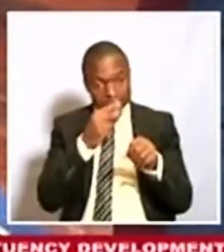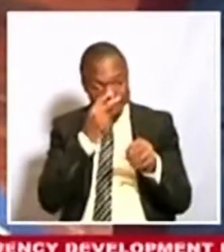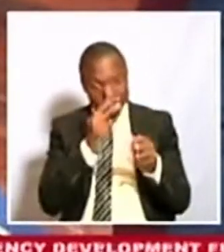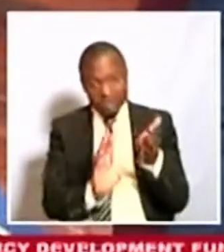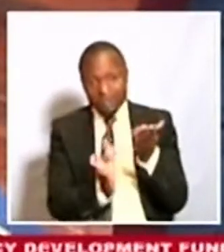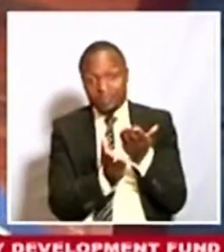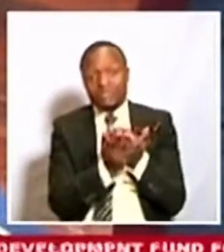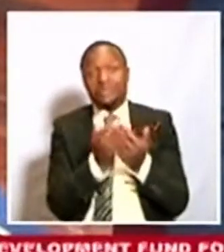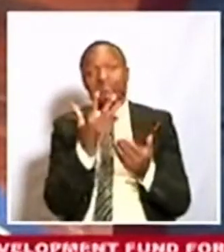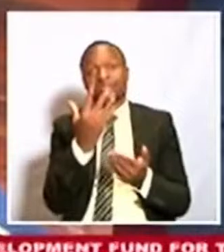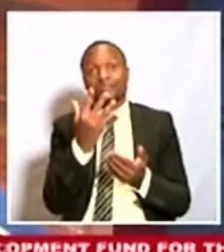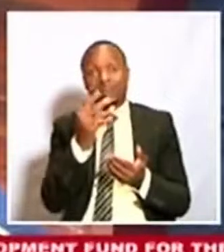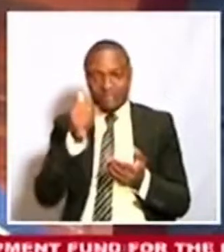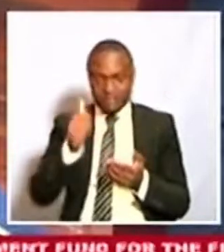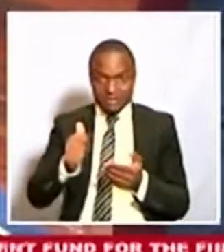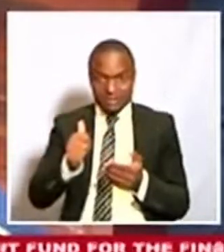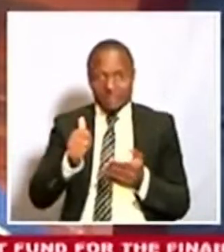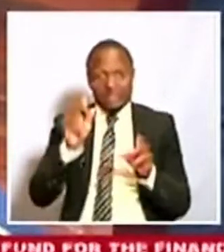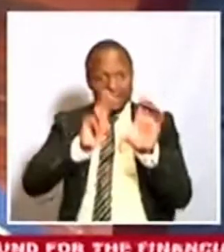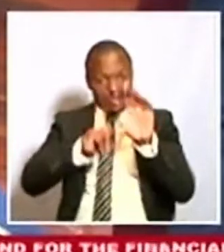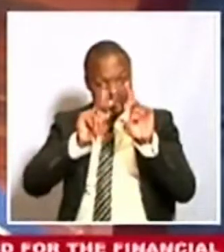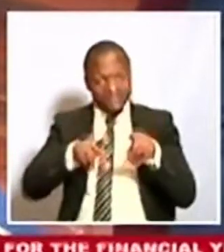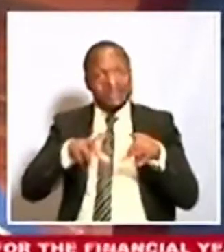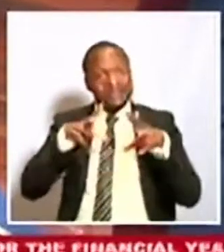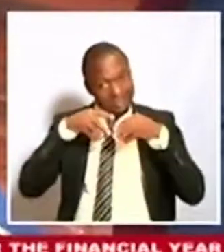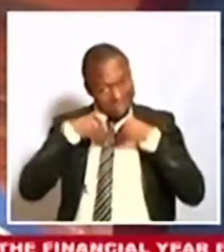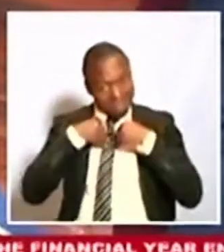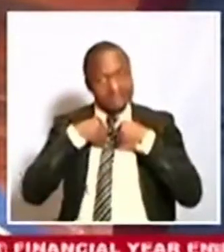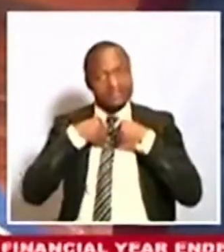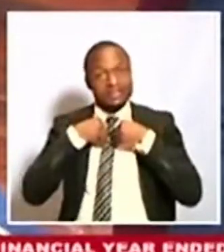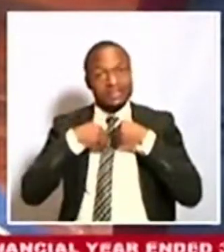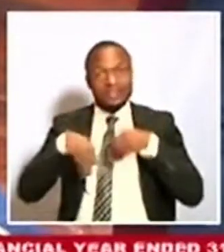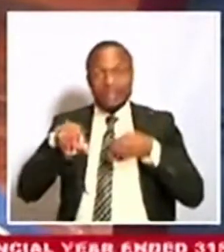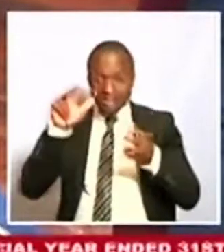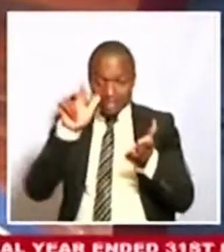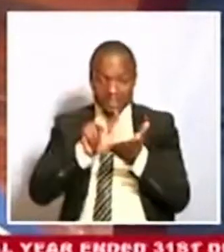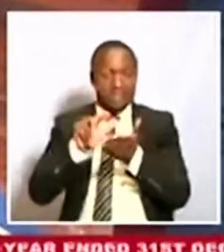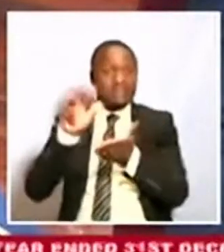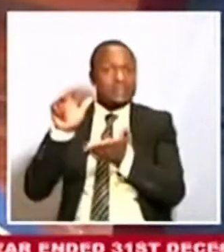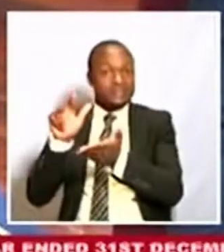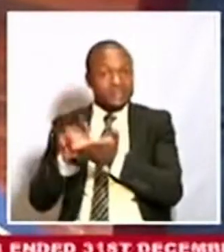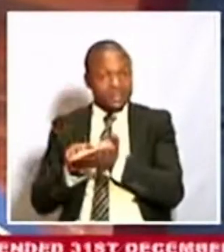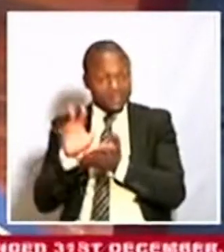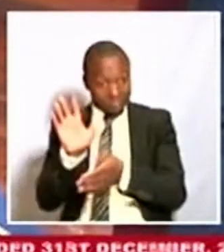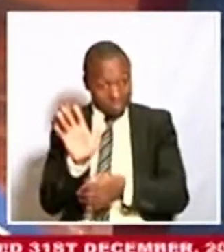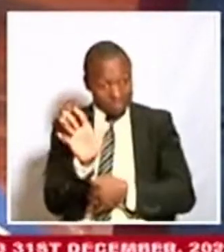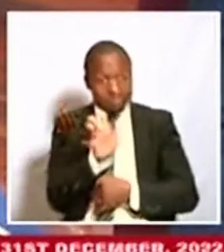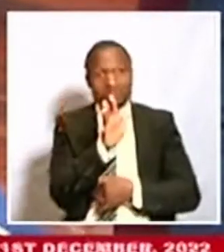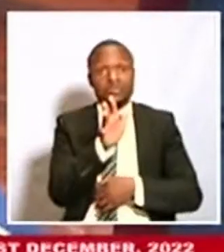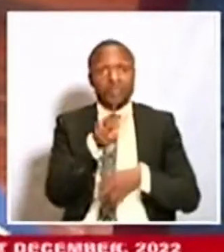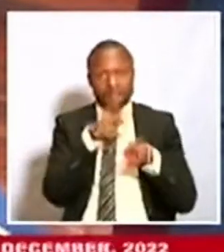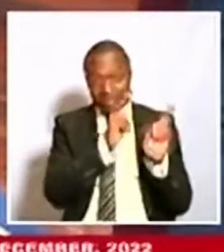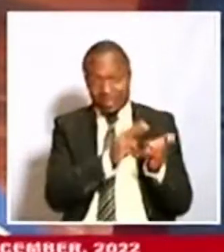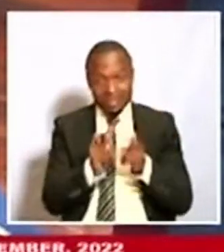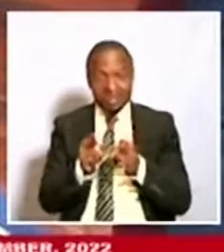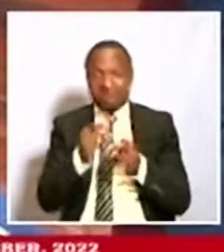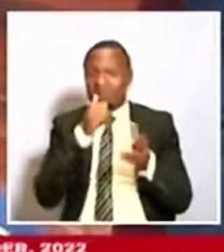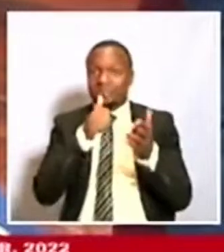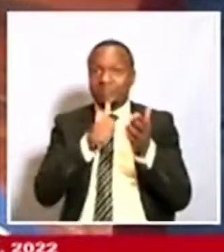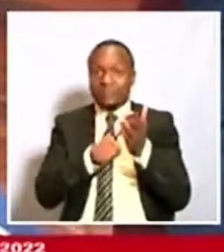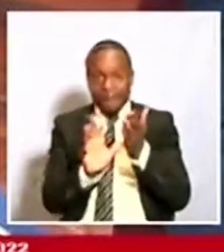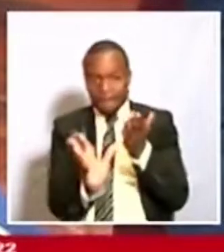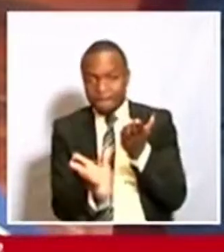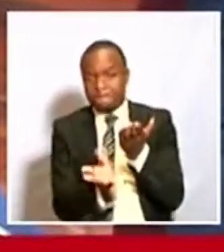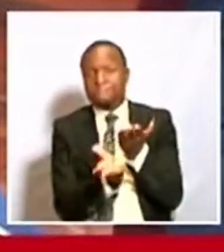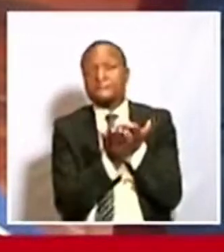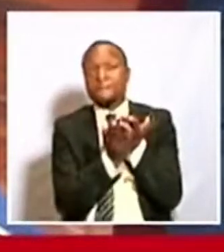5A. The chairperson acknowledged that the signatures as his in a response letter, which is on